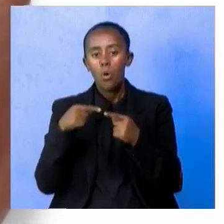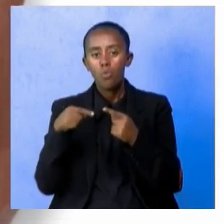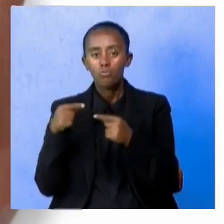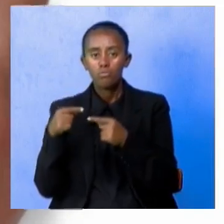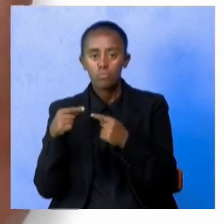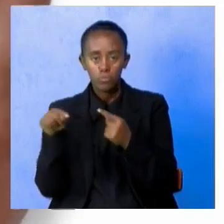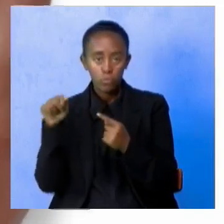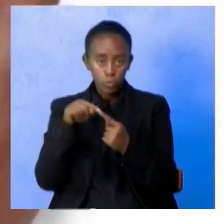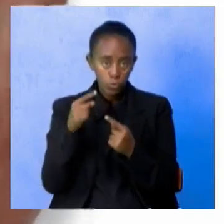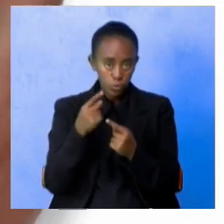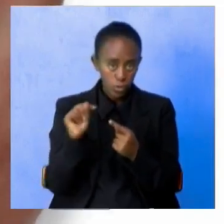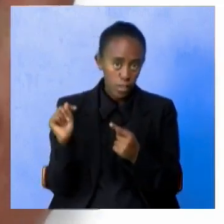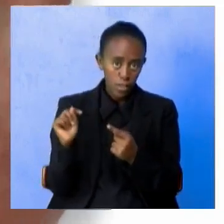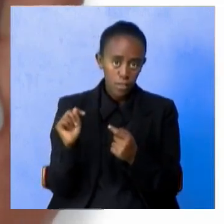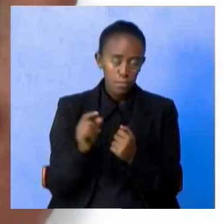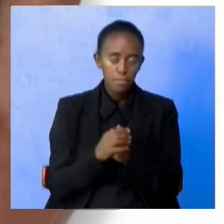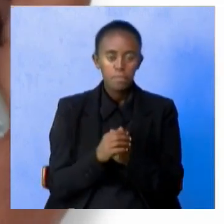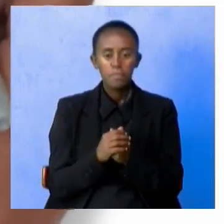to the